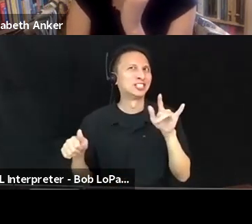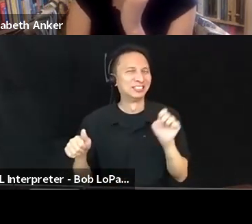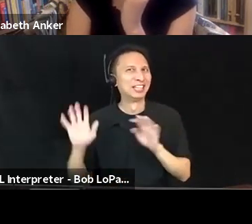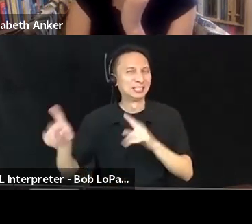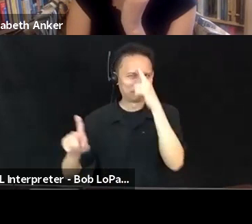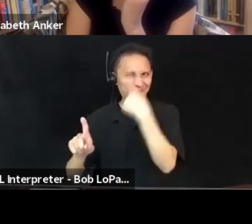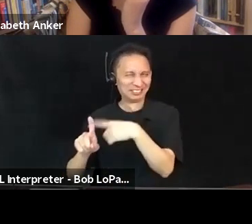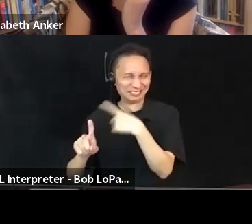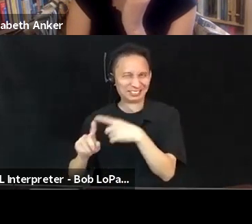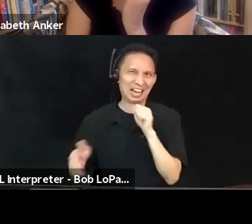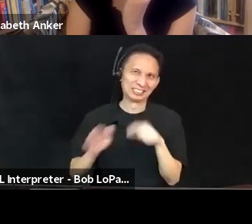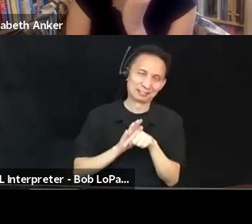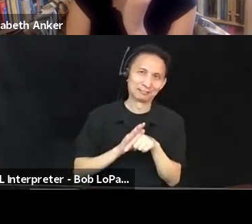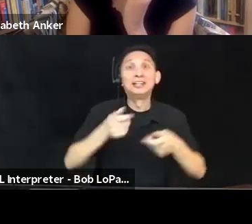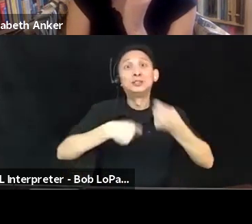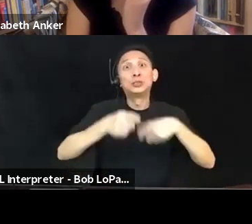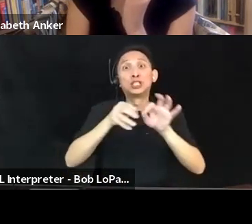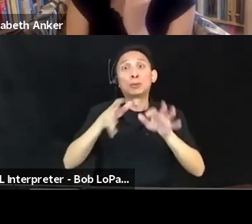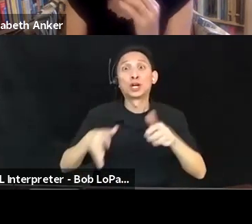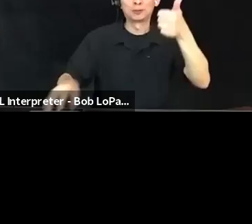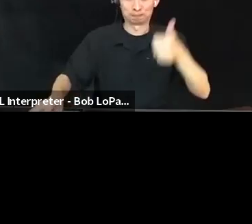maybe not be so pessimistic.